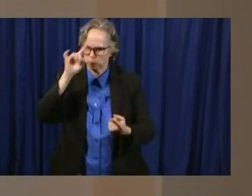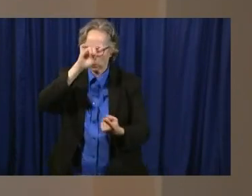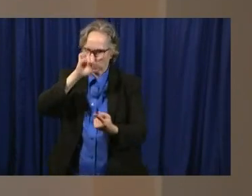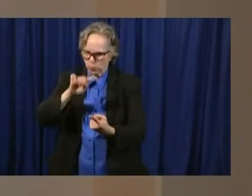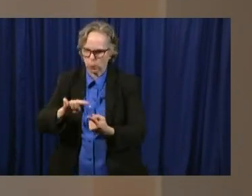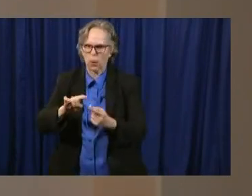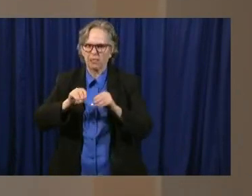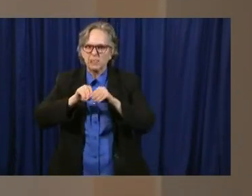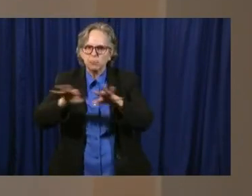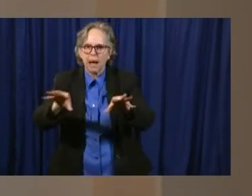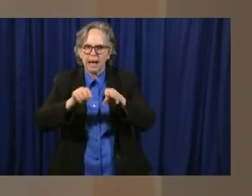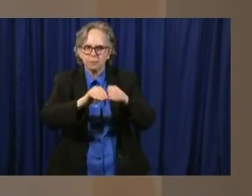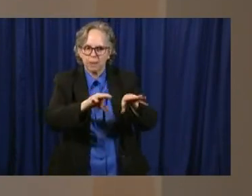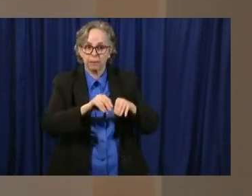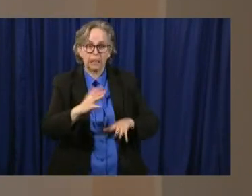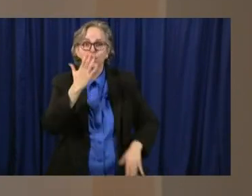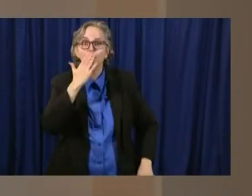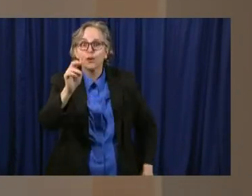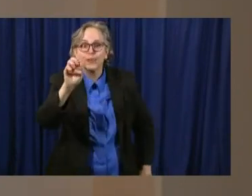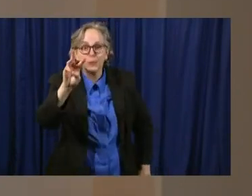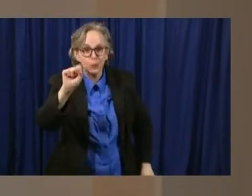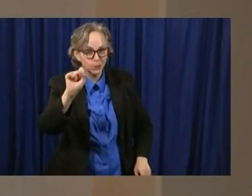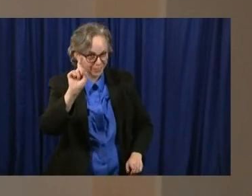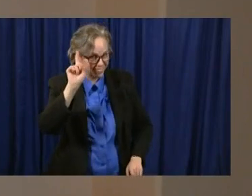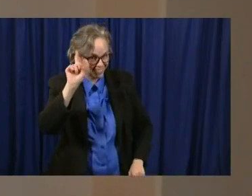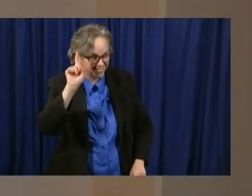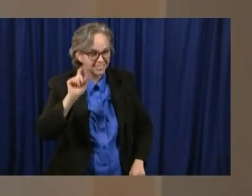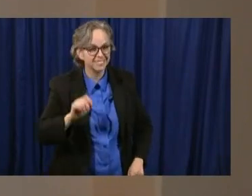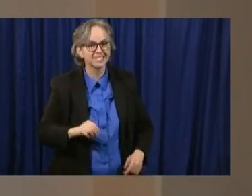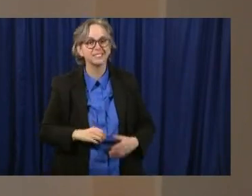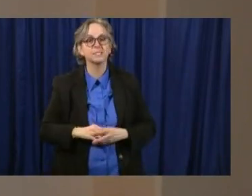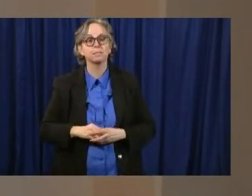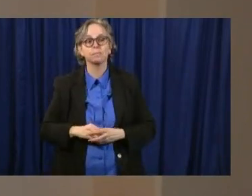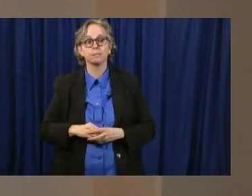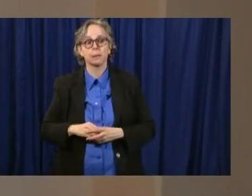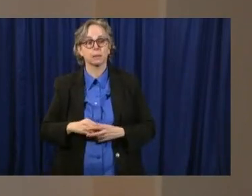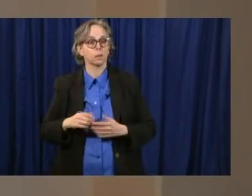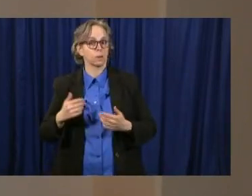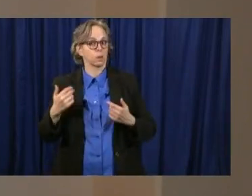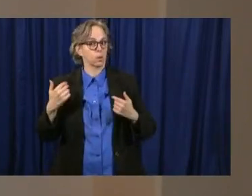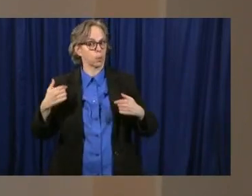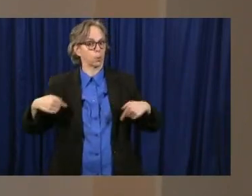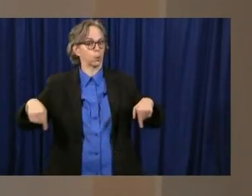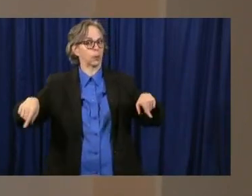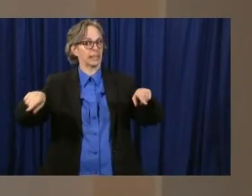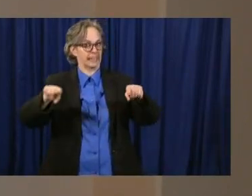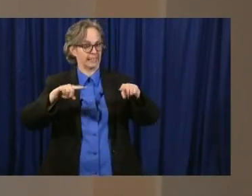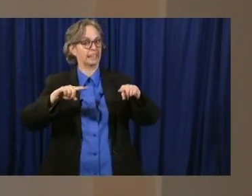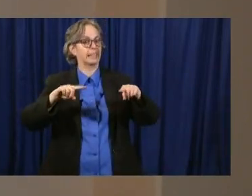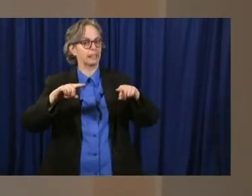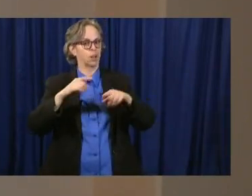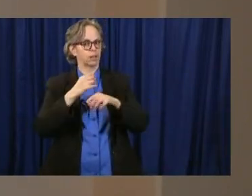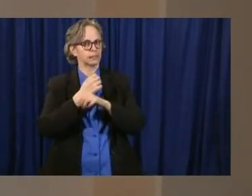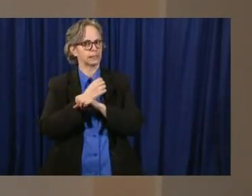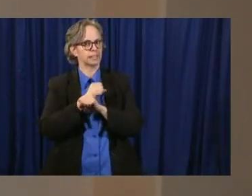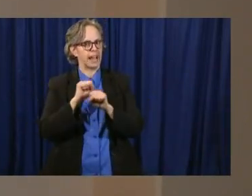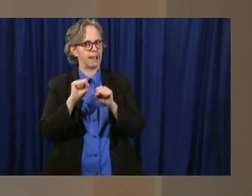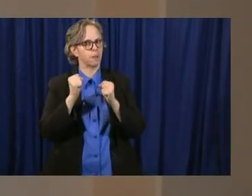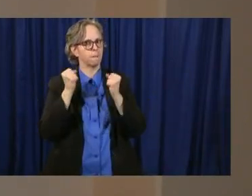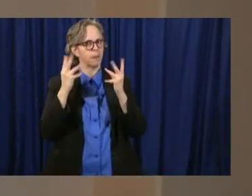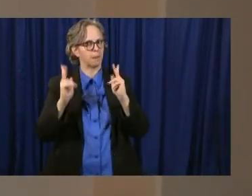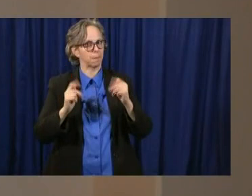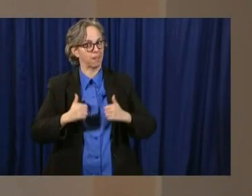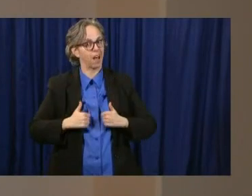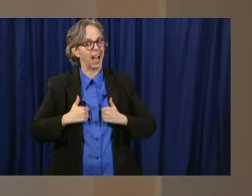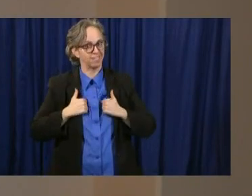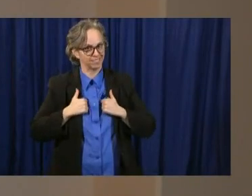And that's the good news, because collectively, you, we, as a state, have saved a lot of lives and avoided